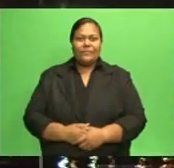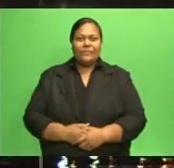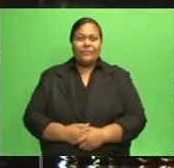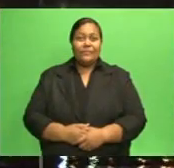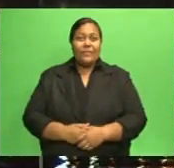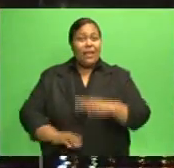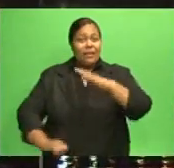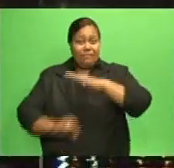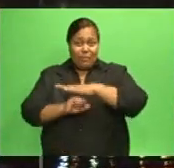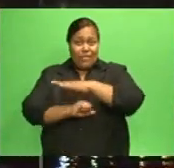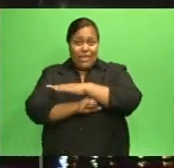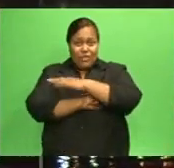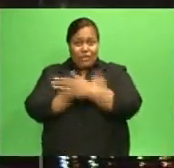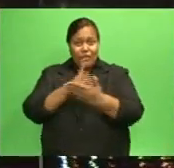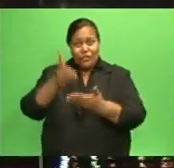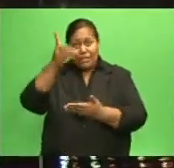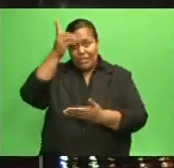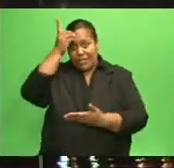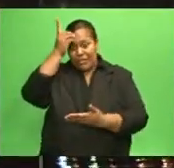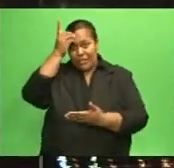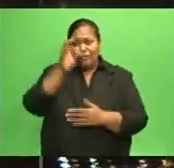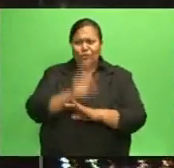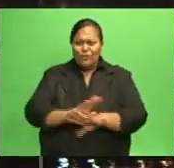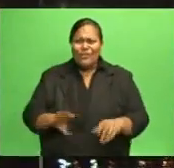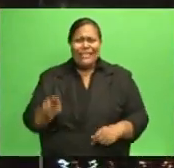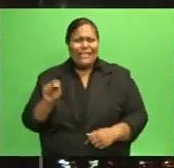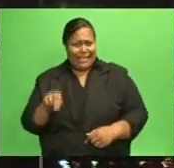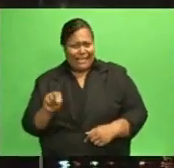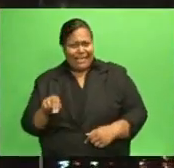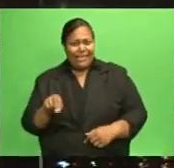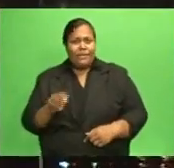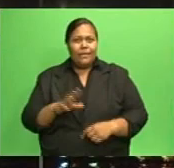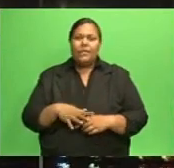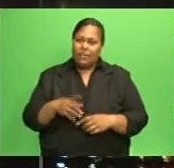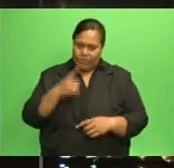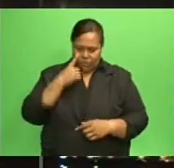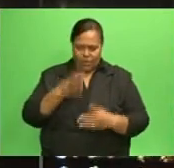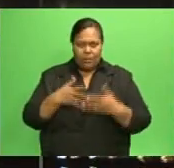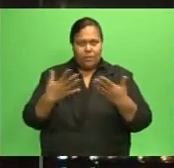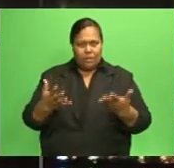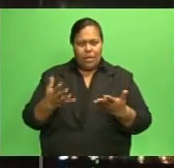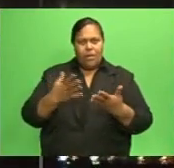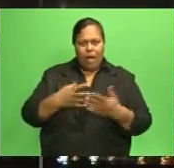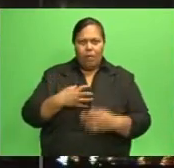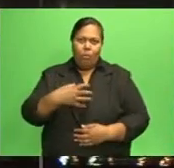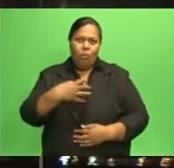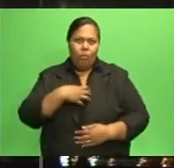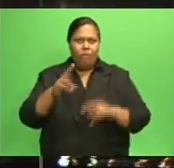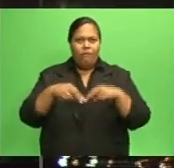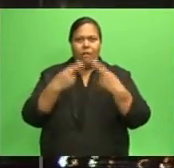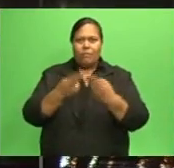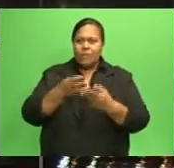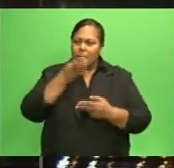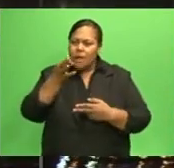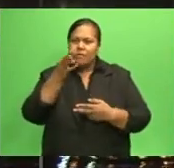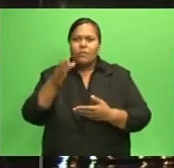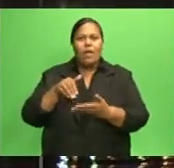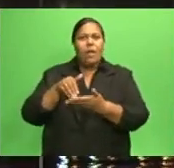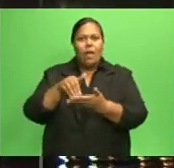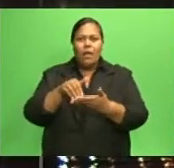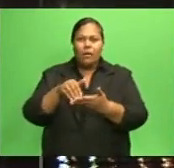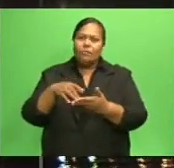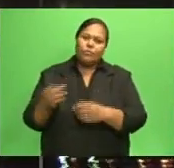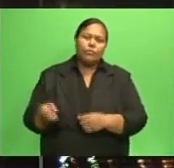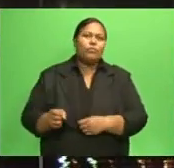The Foundation for the Education of the Needy Children has seen an increase in the number of families seeking help in sending children to